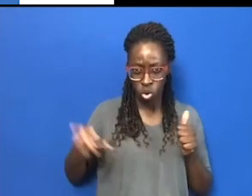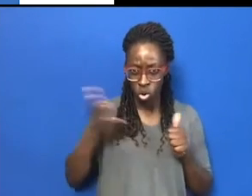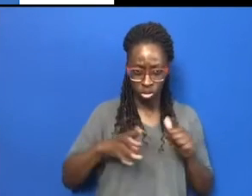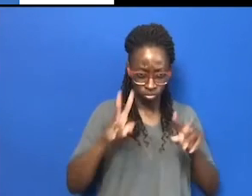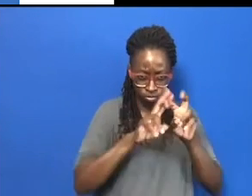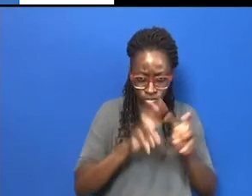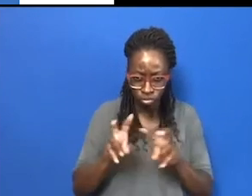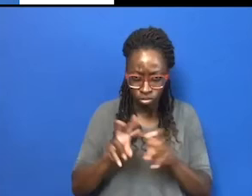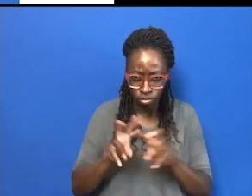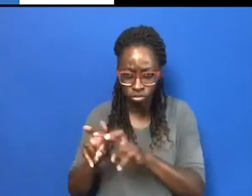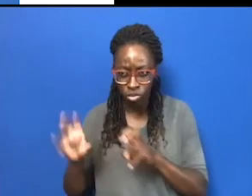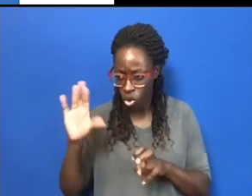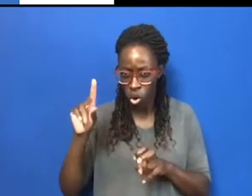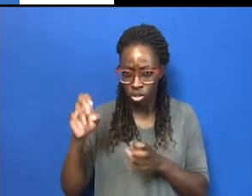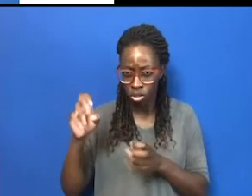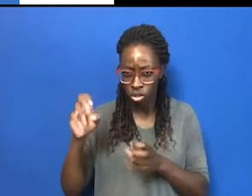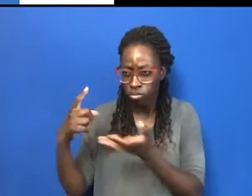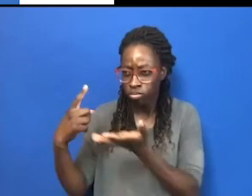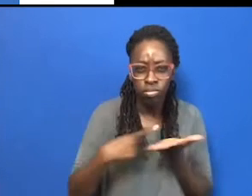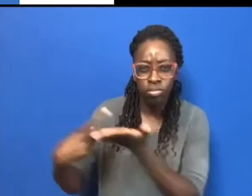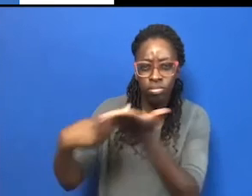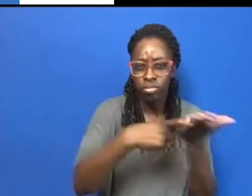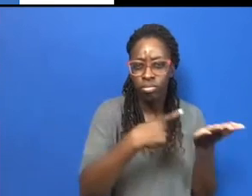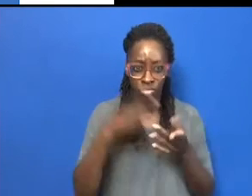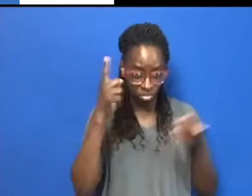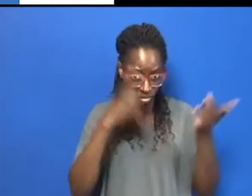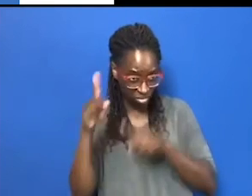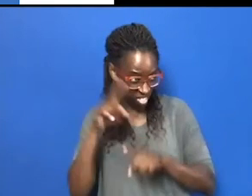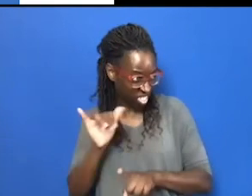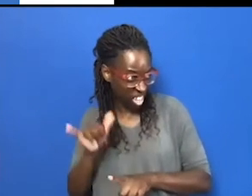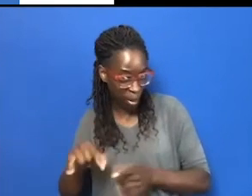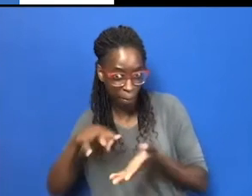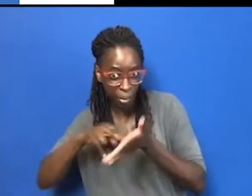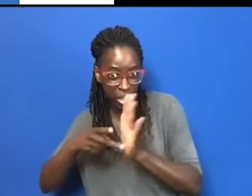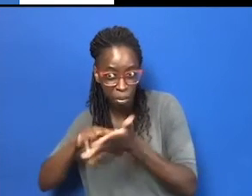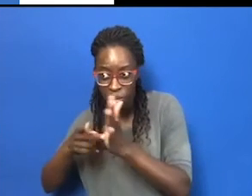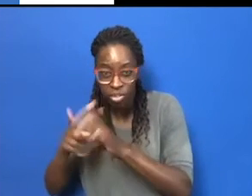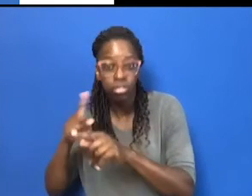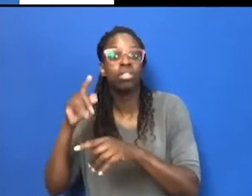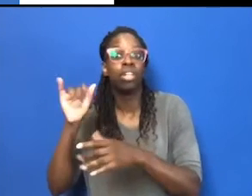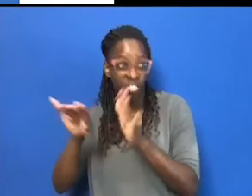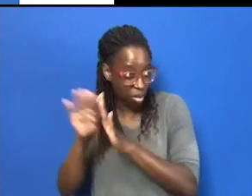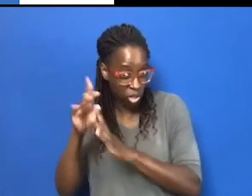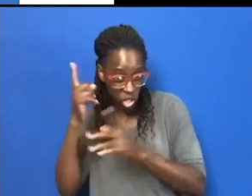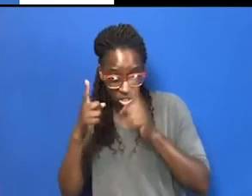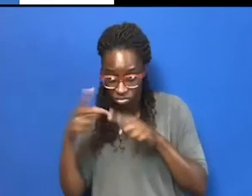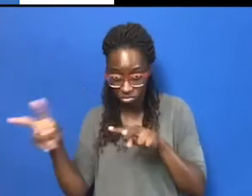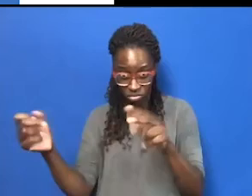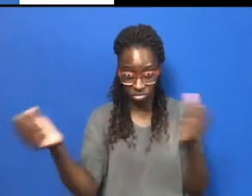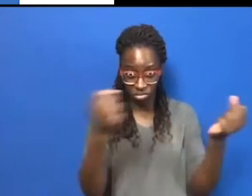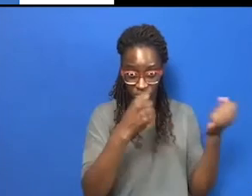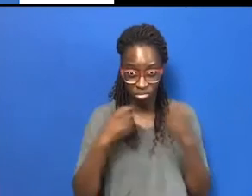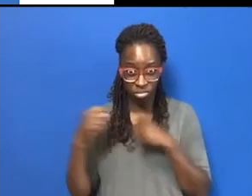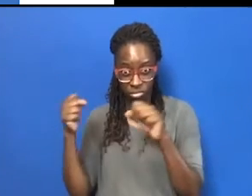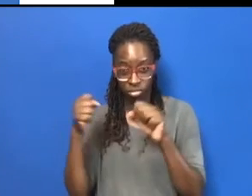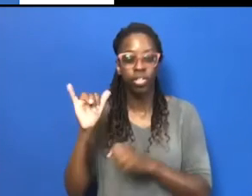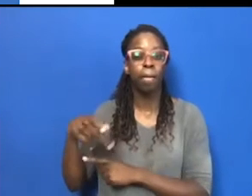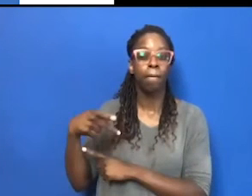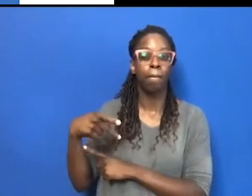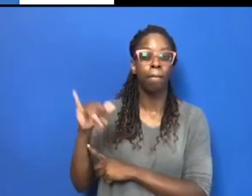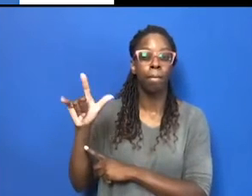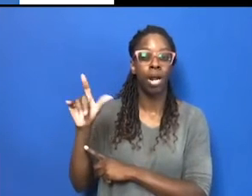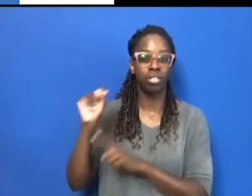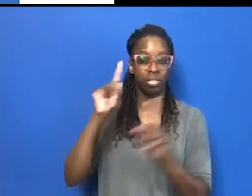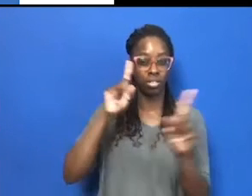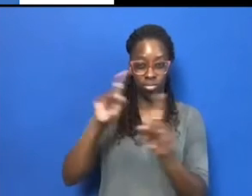established definitions from those codes for science, technology, and engineering. And after that initial piloting phase,